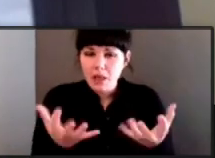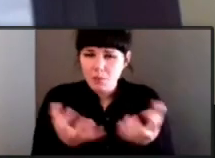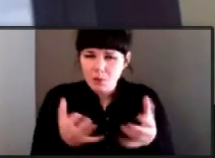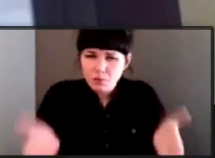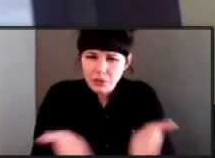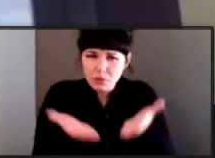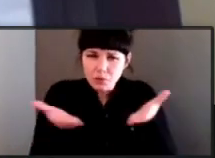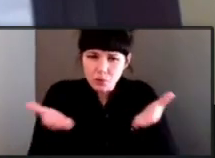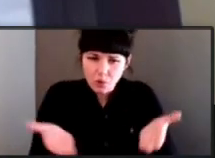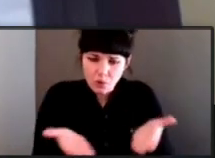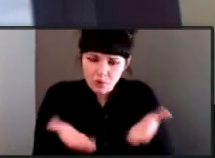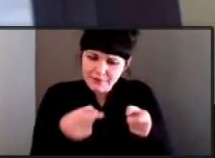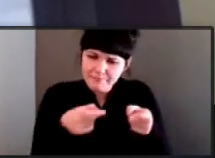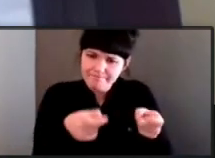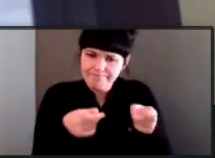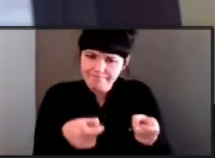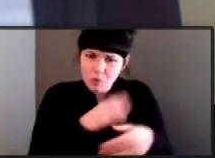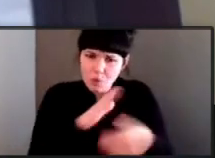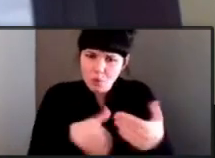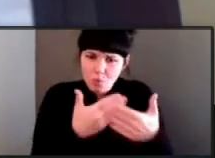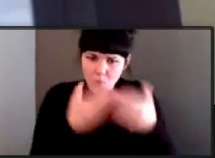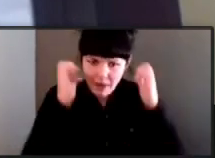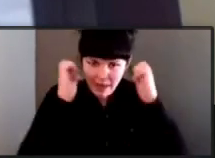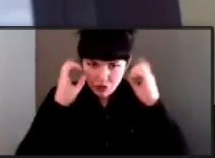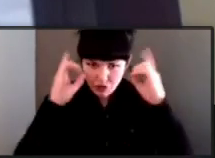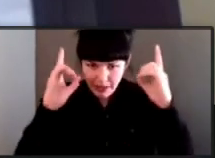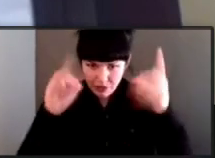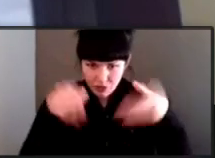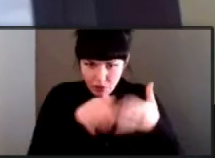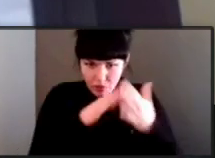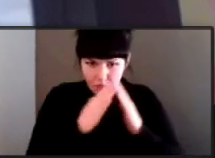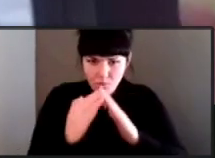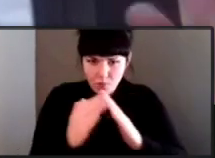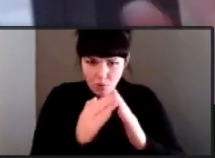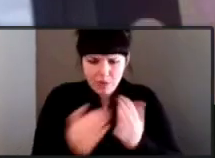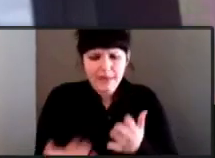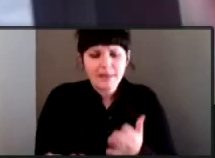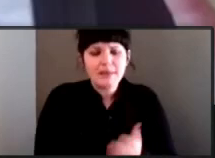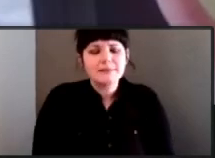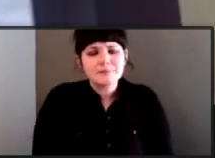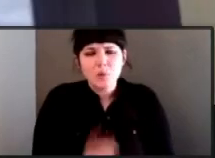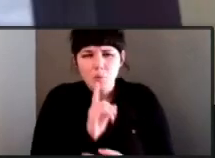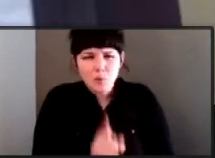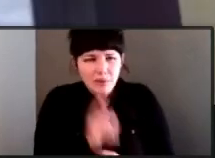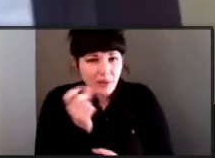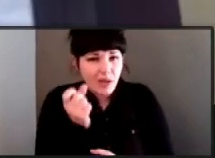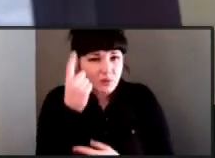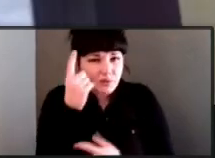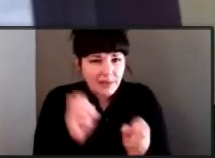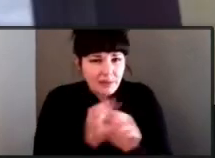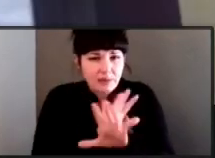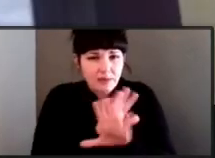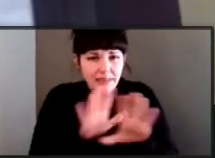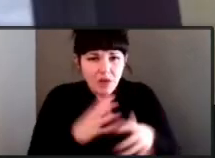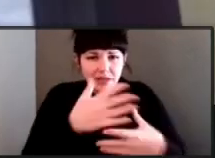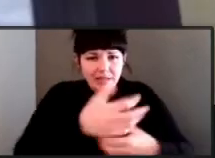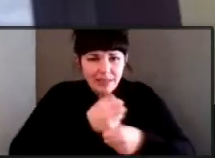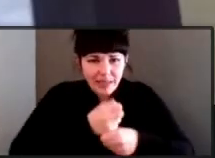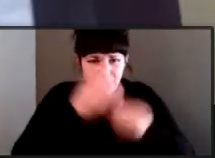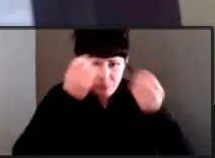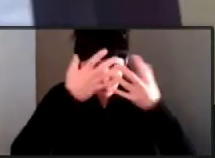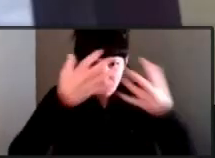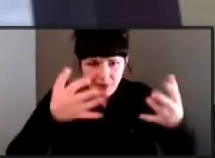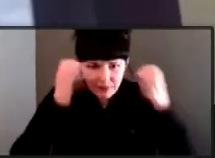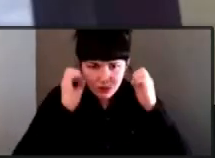the vaccine so that they are fully and awarely informed with all the rhetoric and some of the things in our